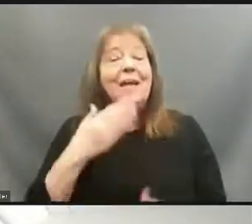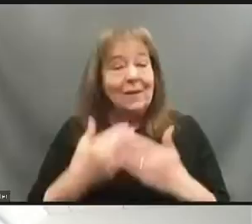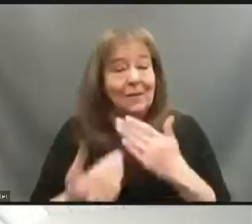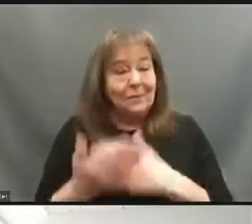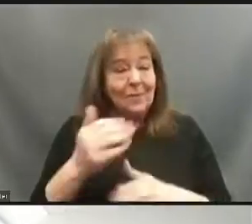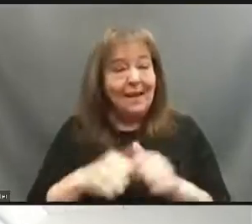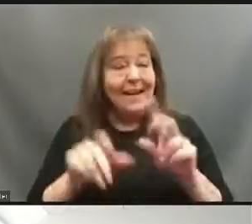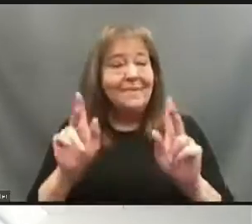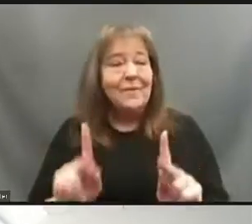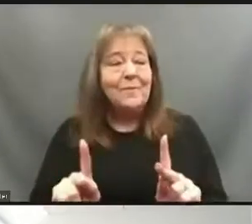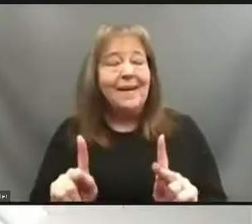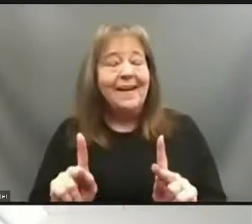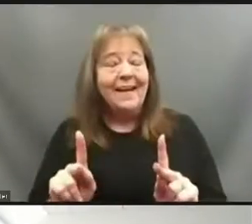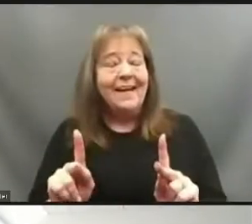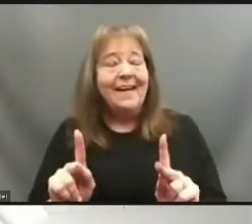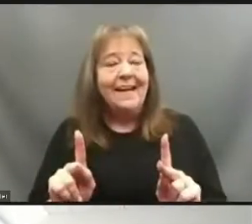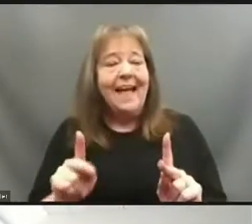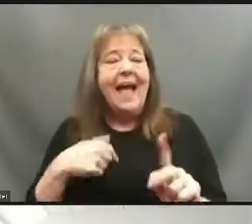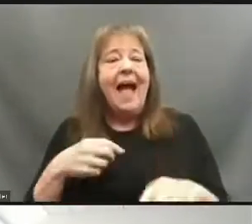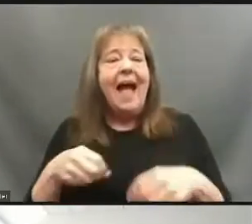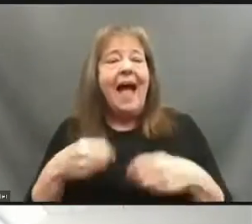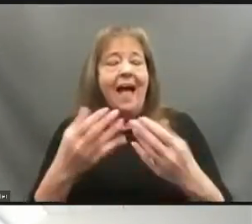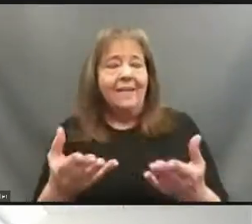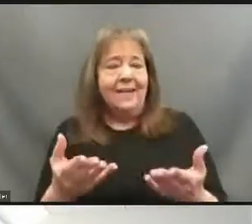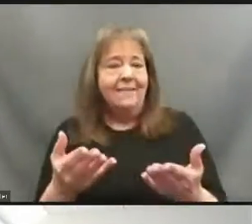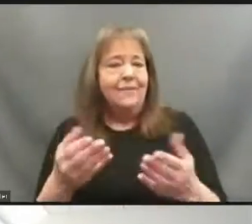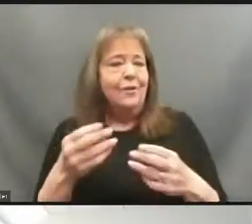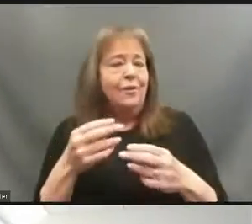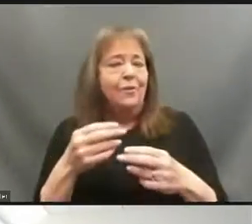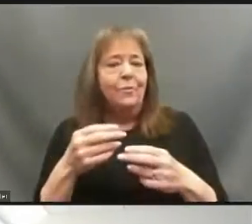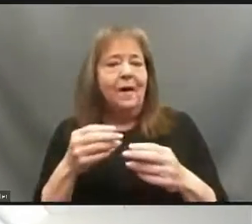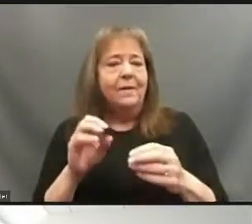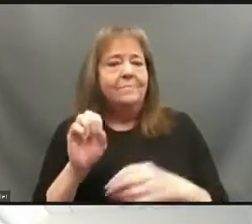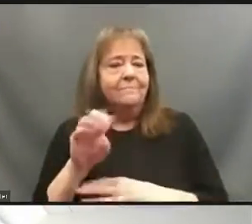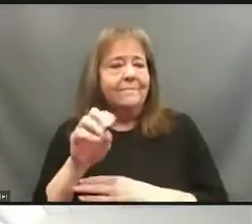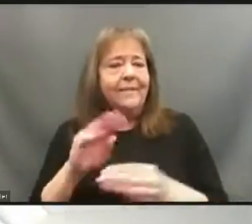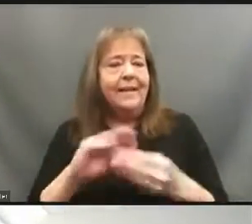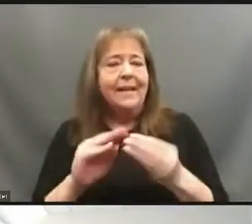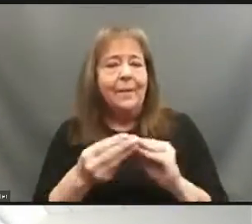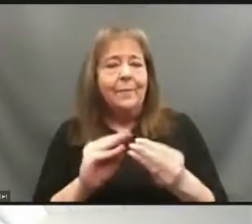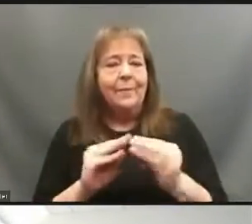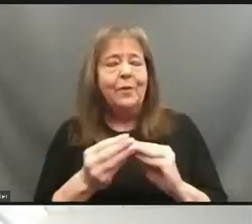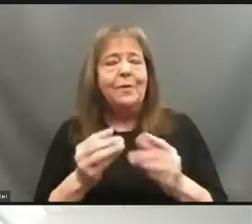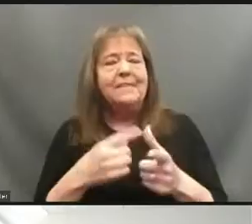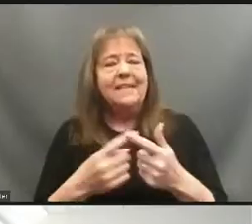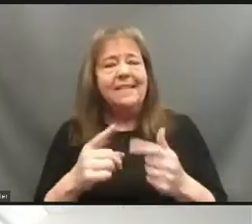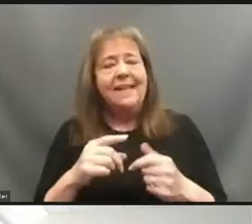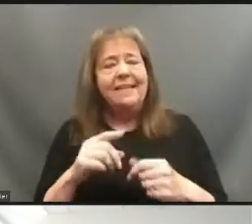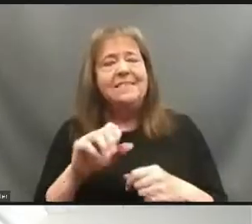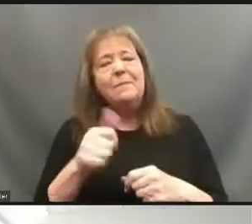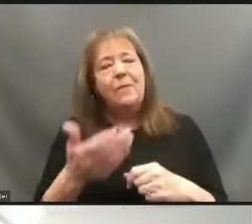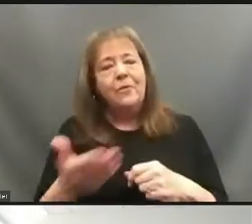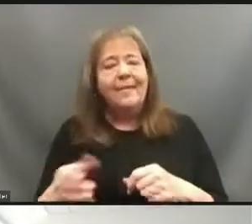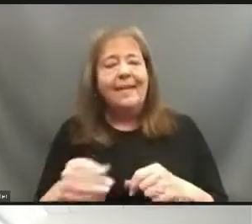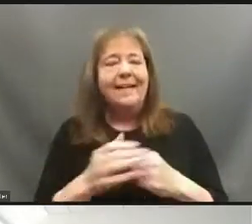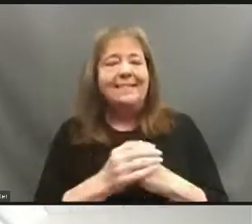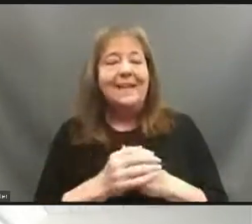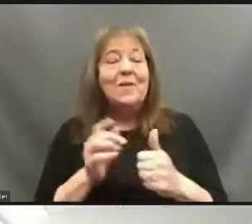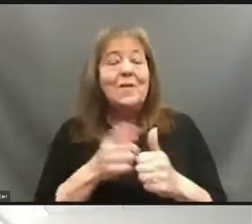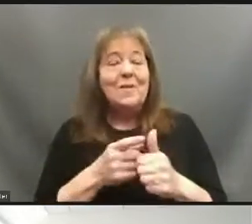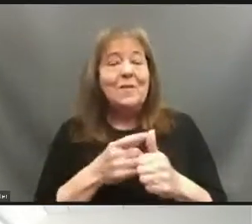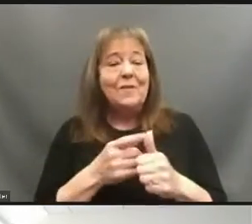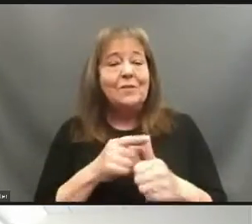everybody. I'll give you guys a quick update on where we are numbers-wise, and then a couple other updates. First of all, we have